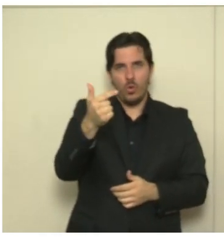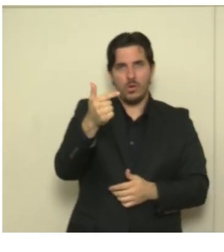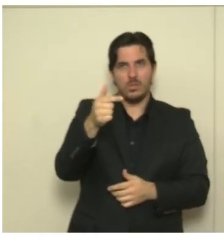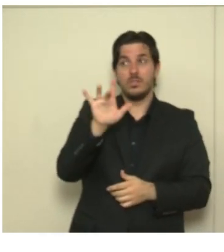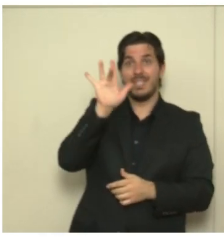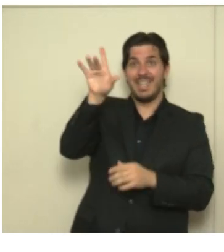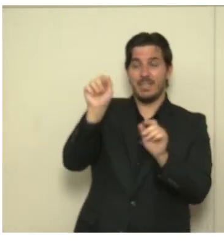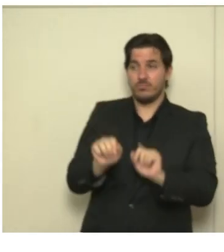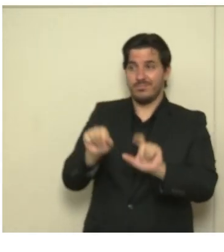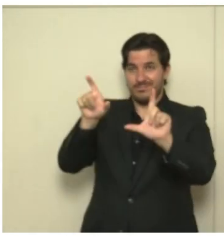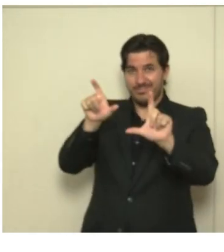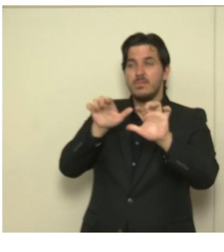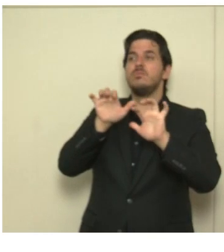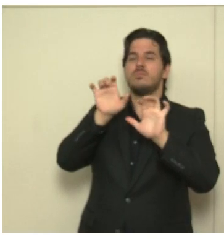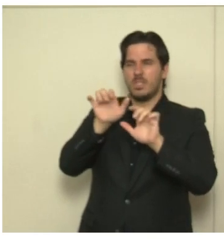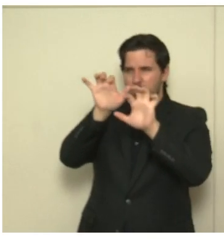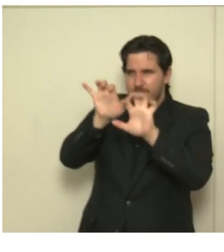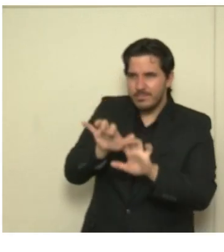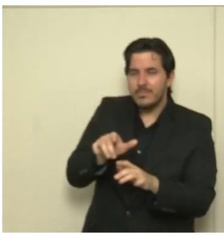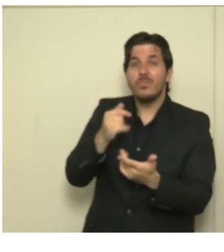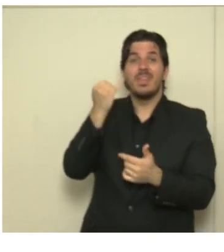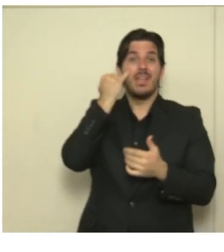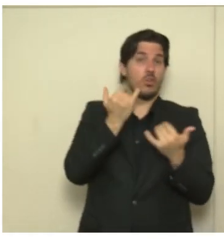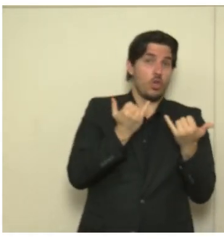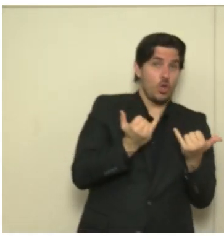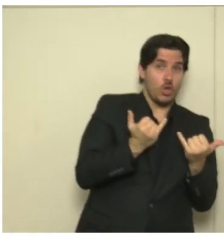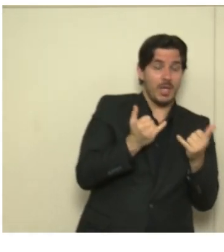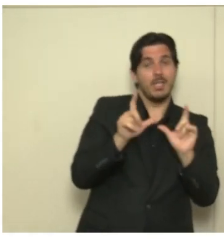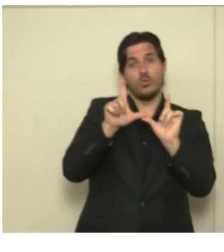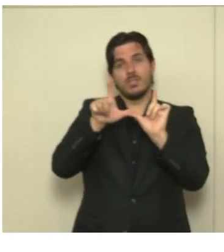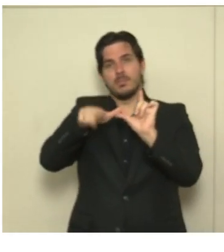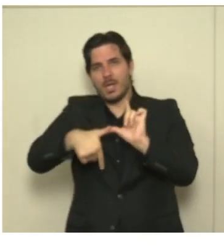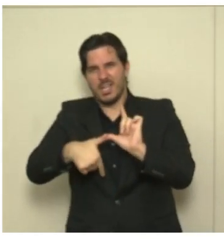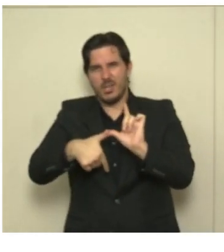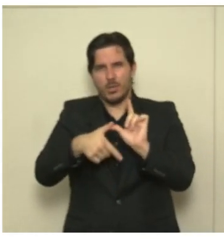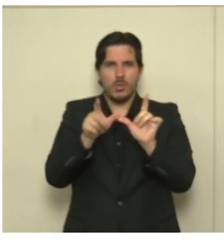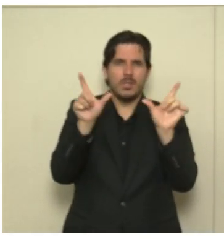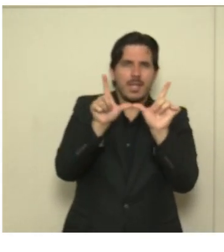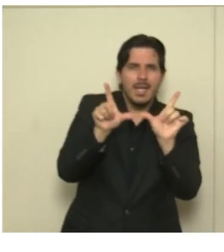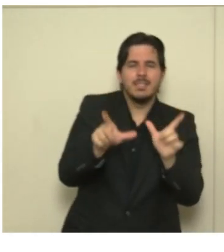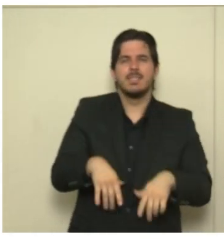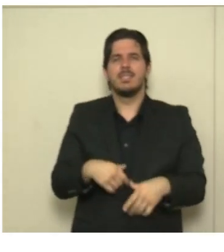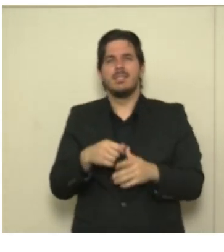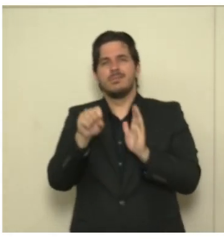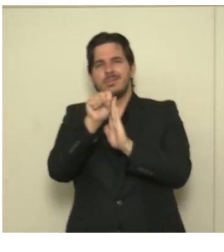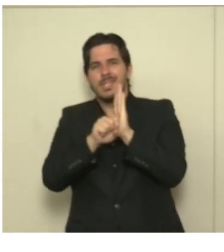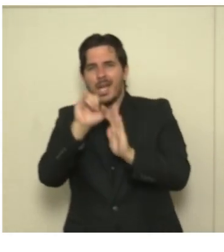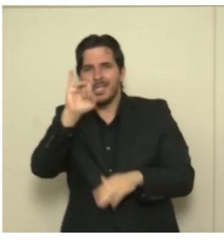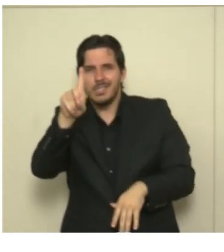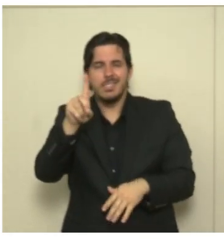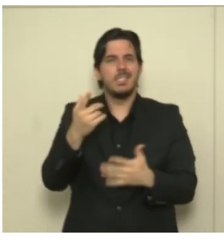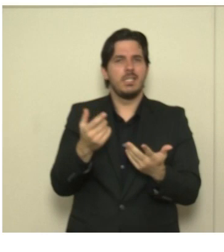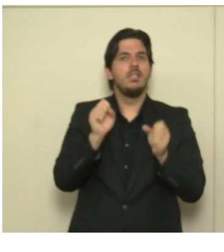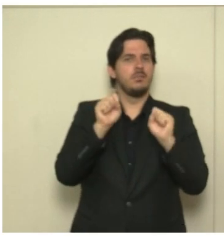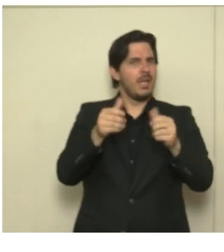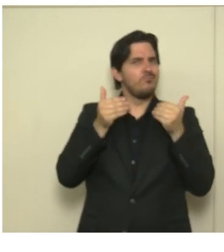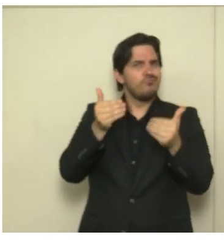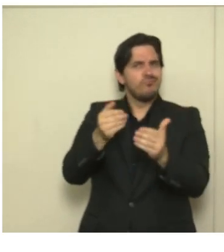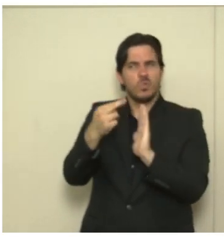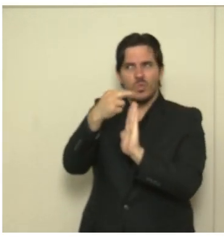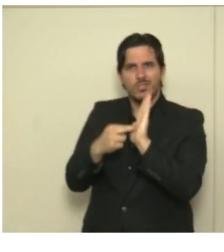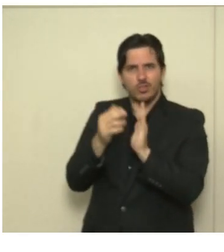nmvote.org. If you have a current or expired New Mexico state ID or driver's license, you can register and update your voter